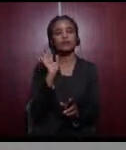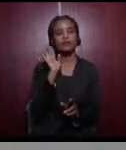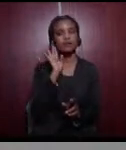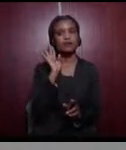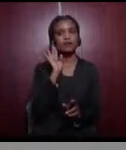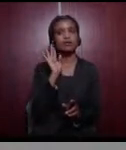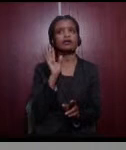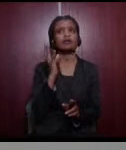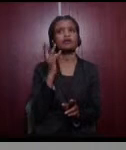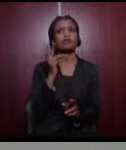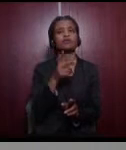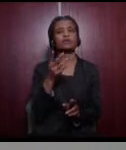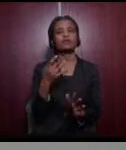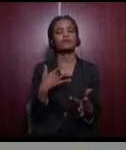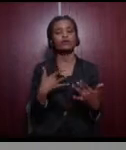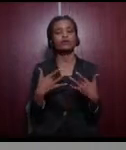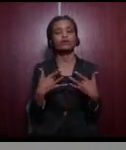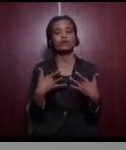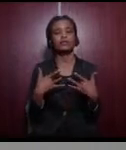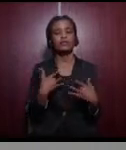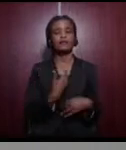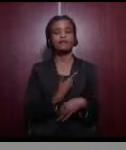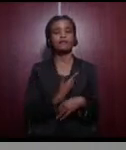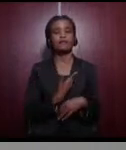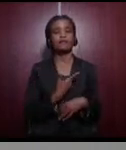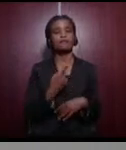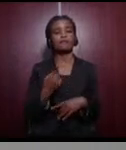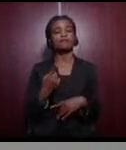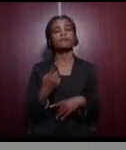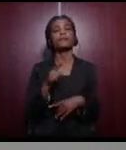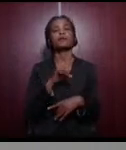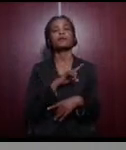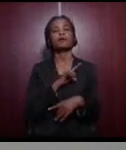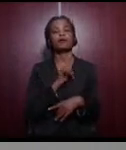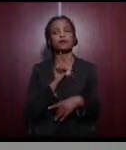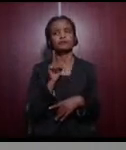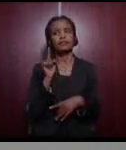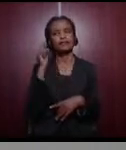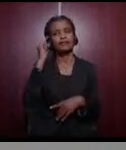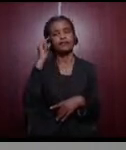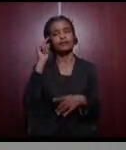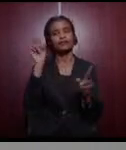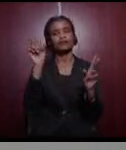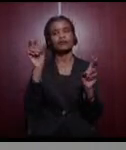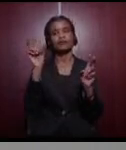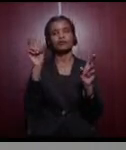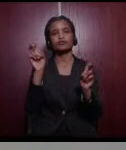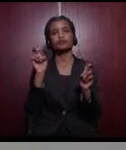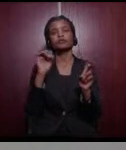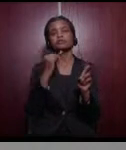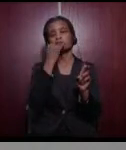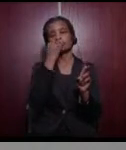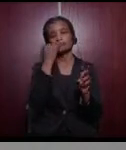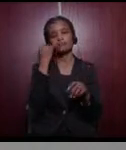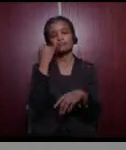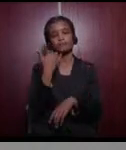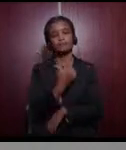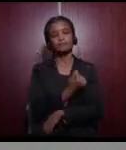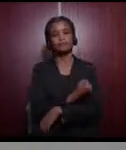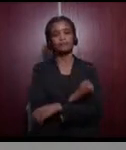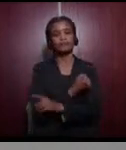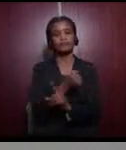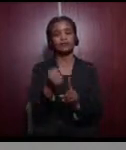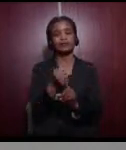Nchobeni ukuthi ingathi substance abuse nayo ifuna nje ukuba yi disaster